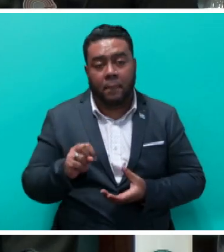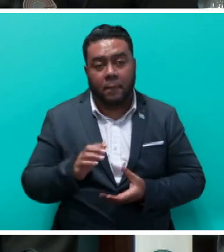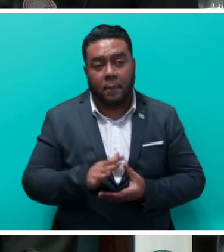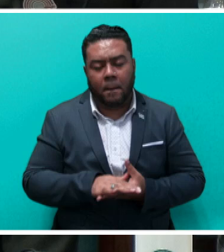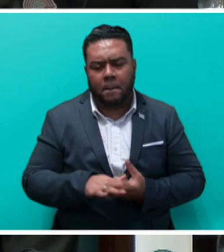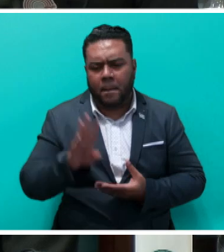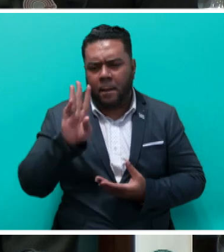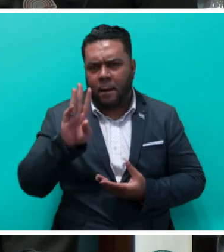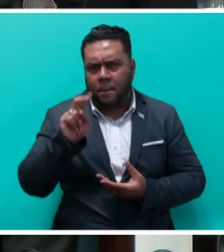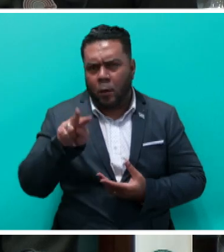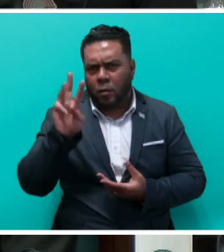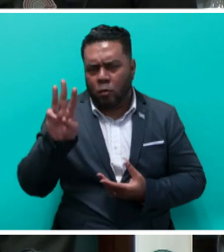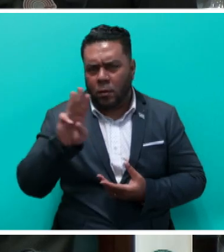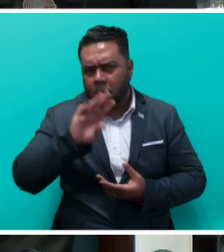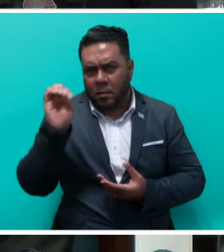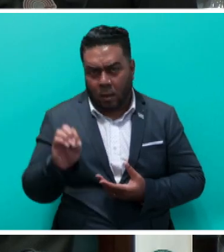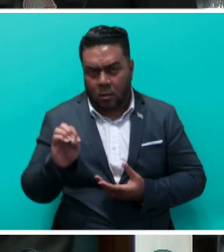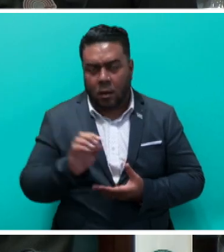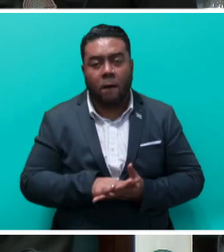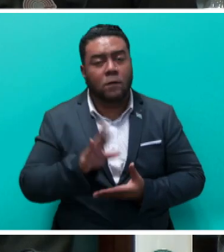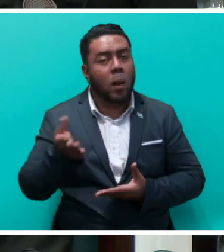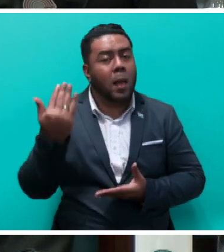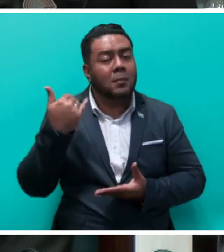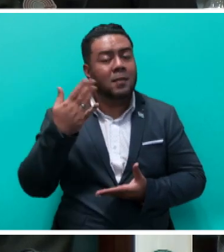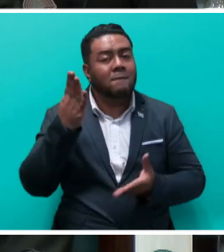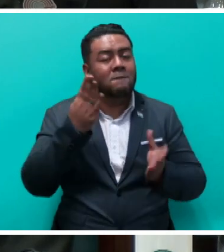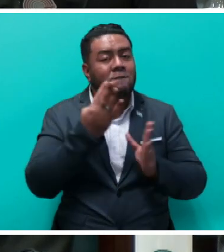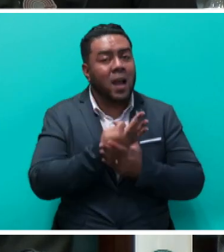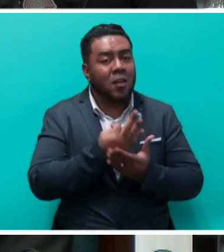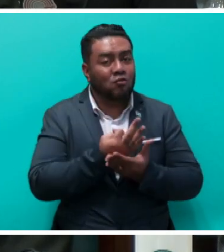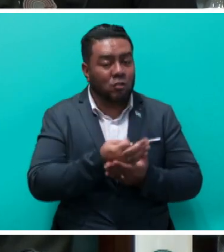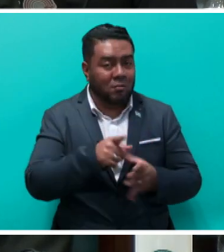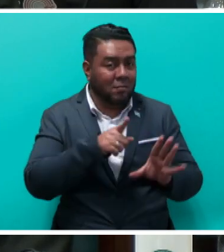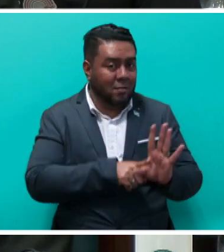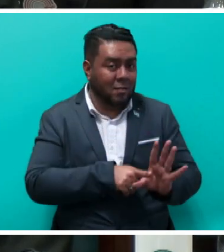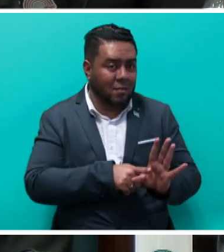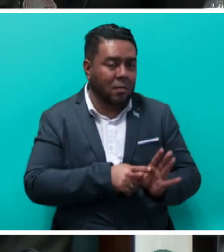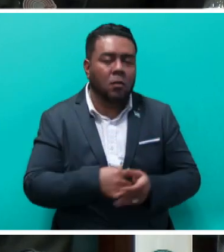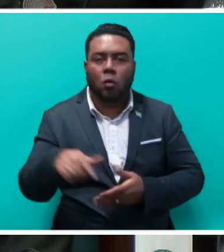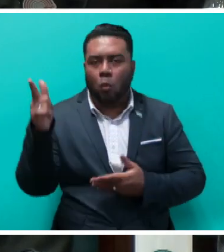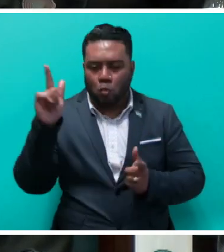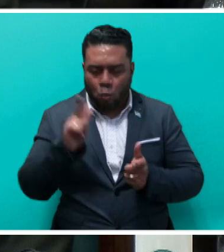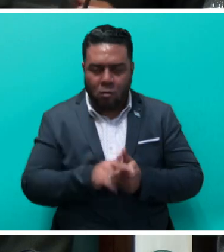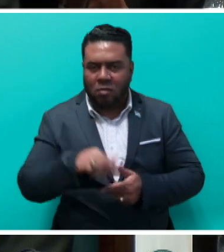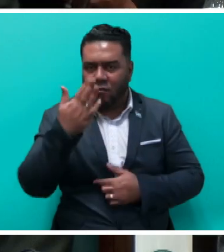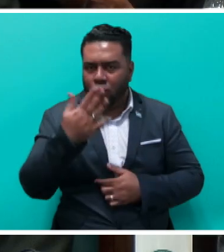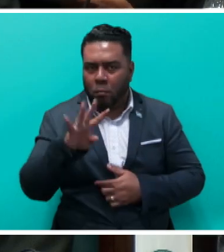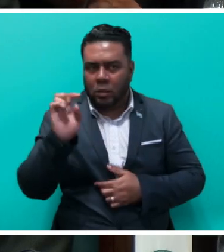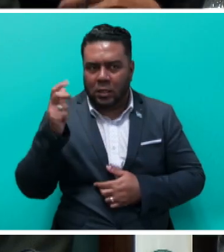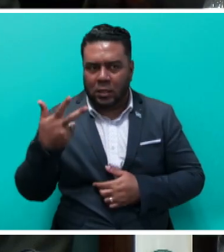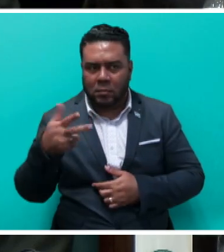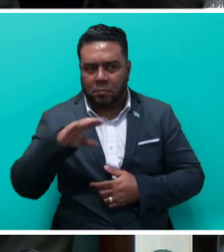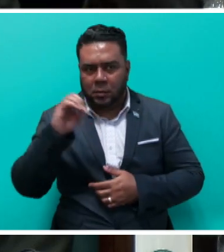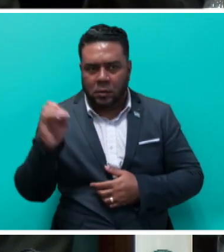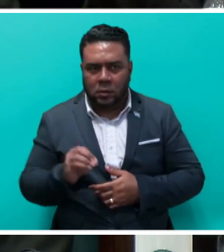around 3.3% for last financial year, lower than 4.8% as budgeted. And this is